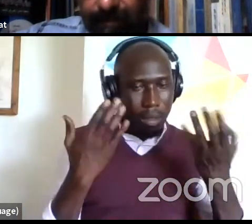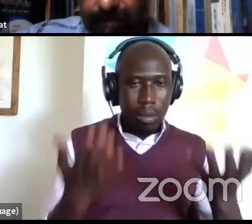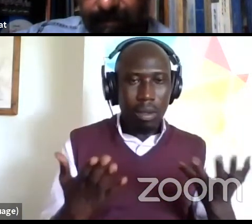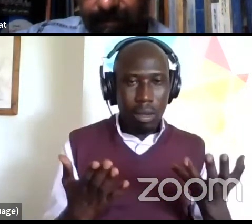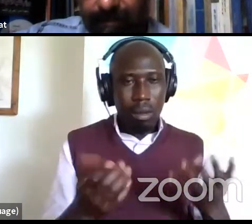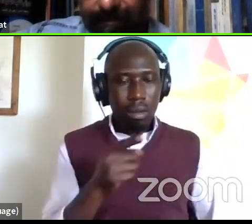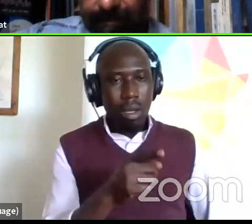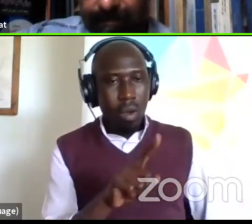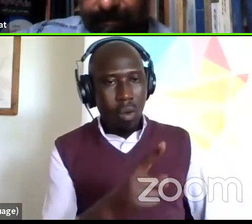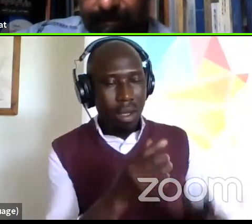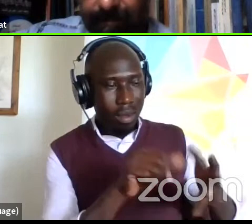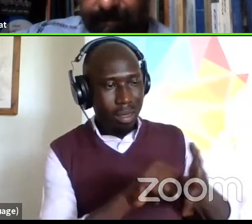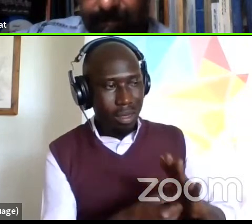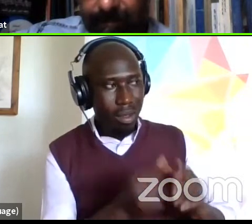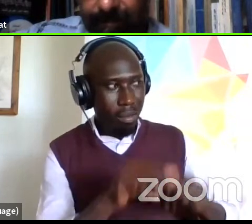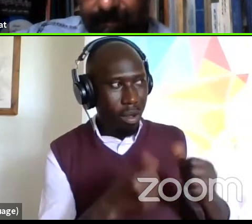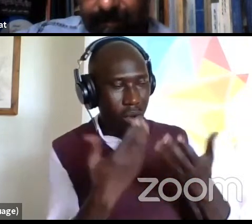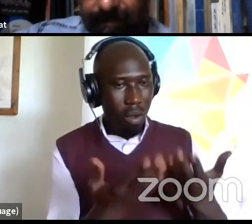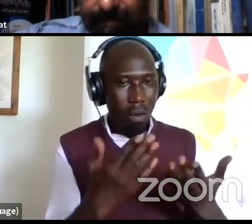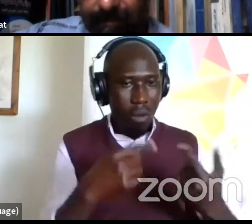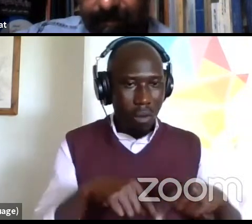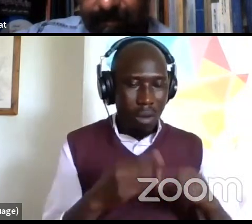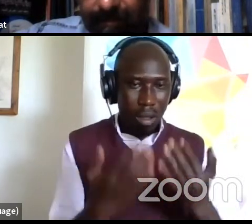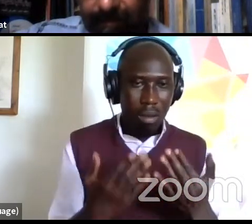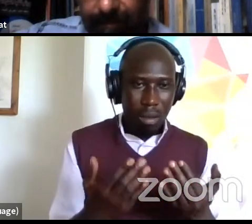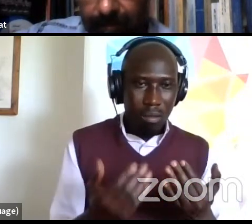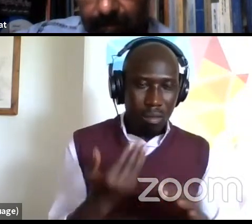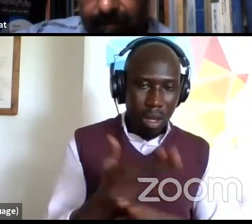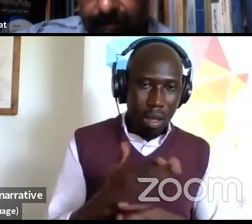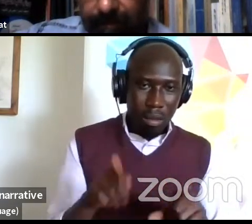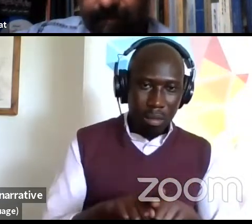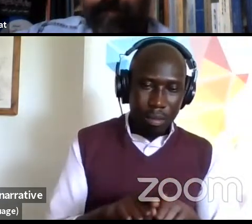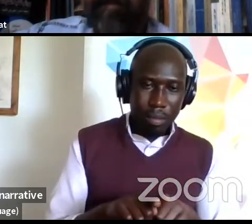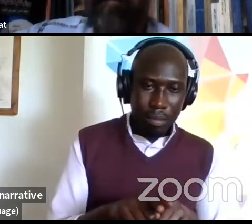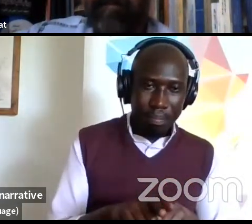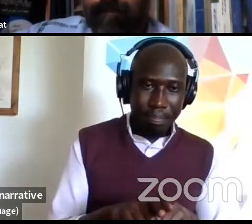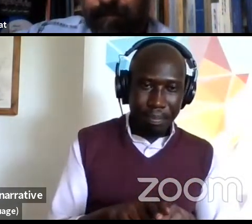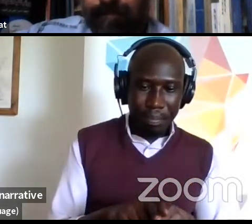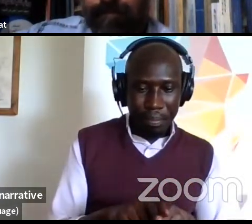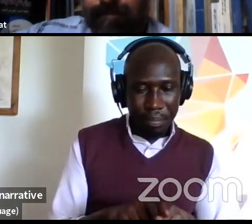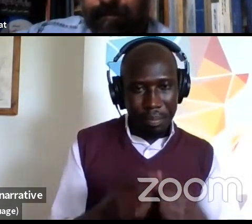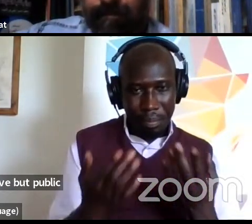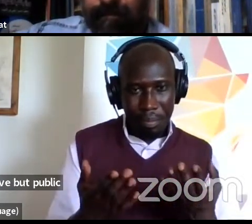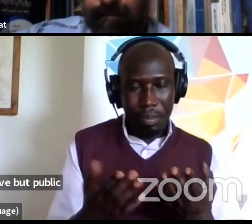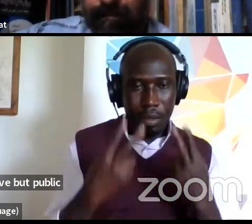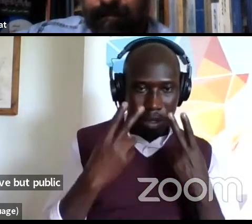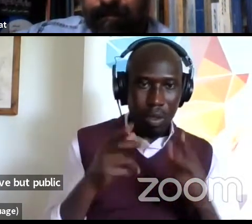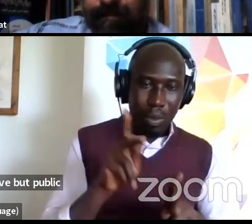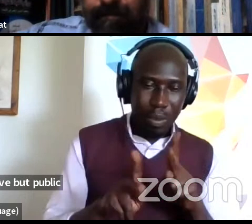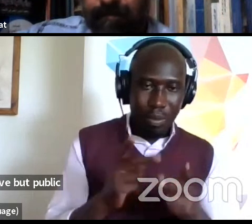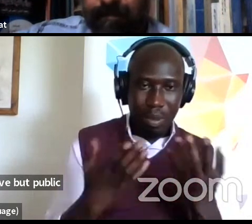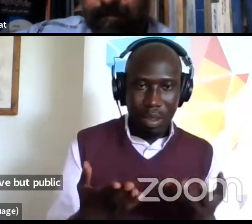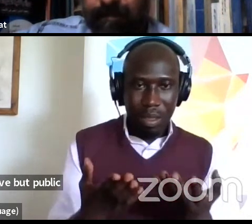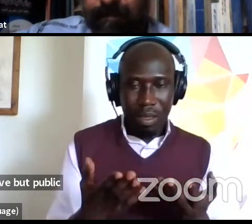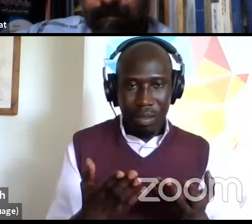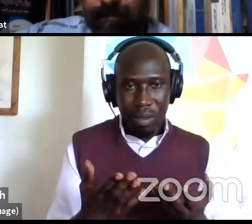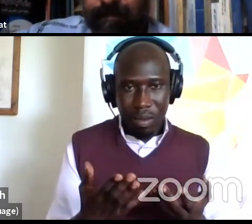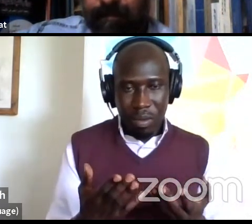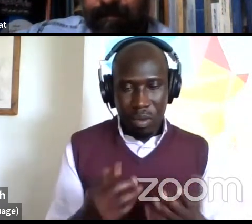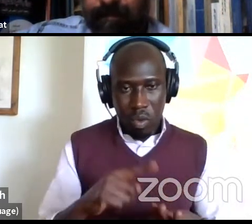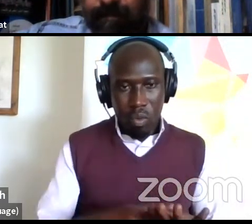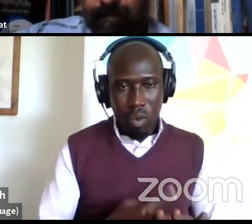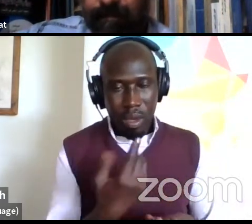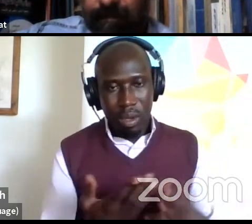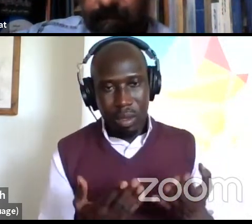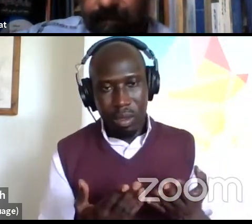on one hand, it's all about the narrative, the public narrative. We saw people like, even Tunisia,